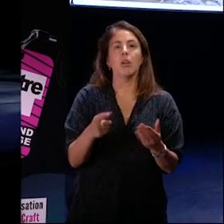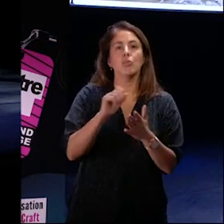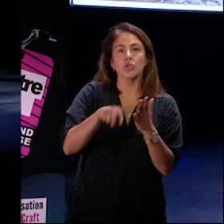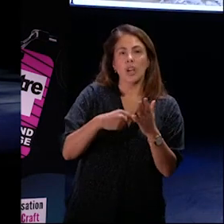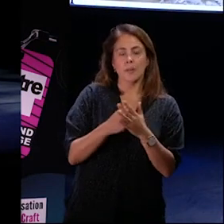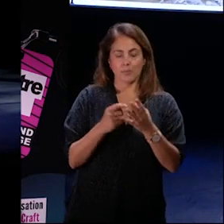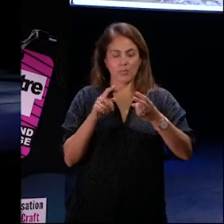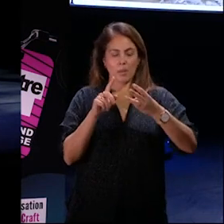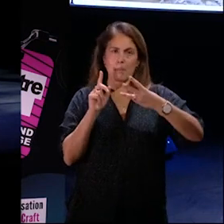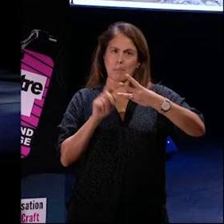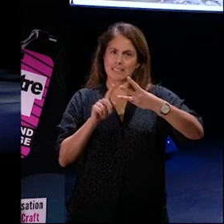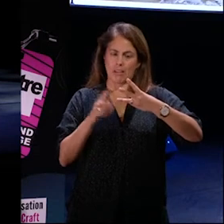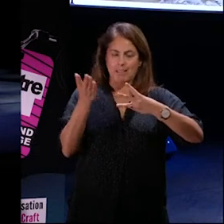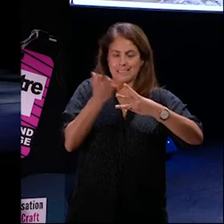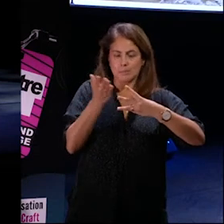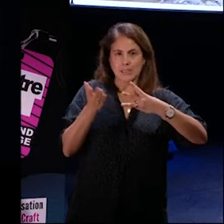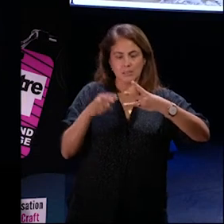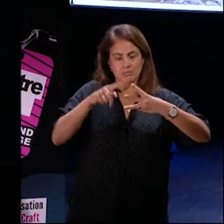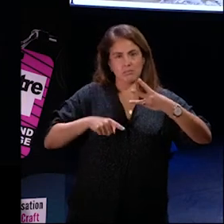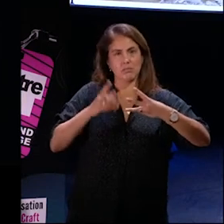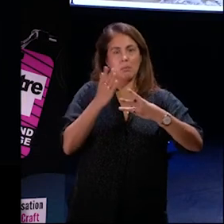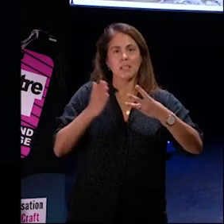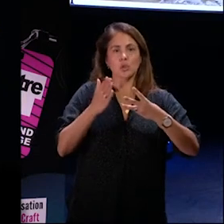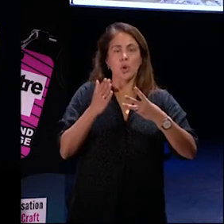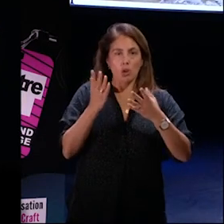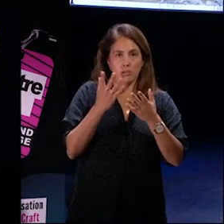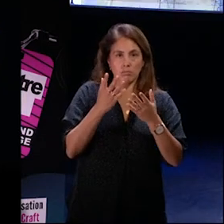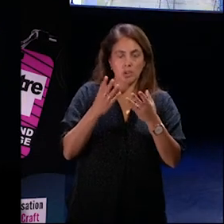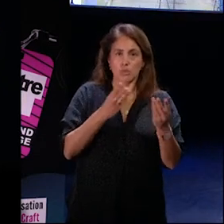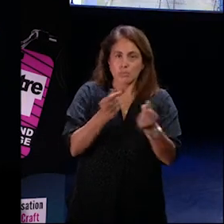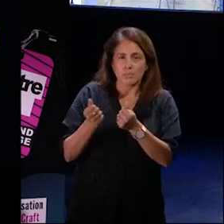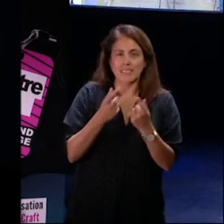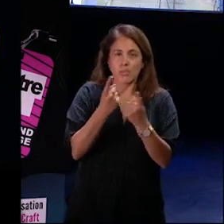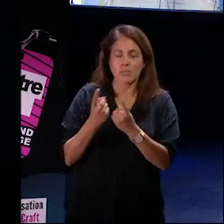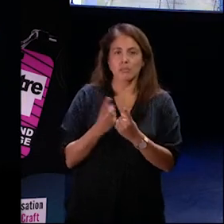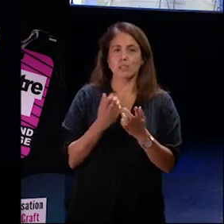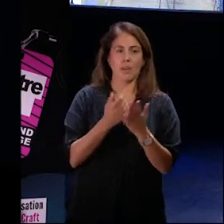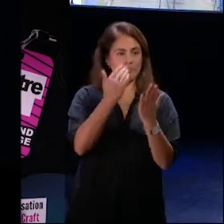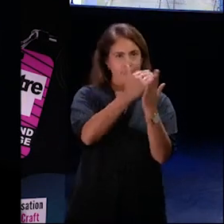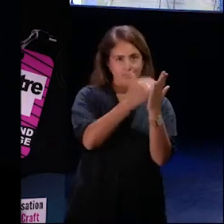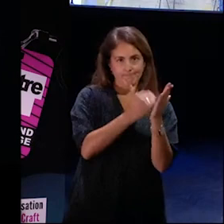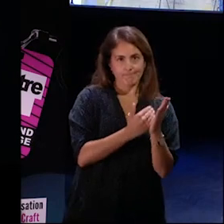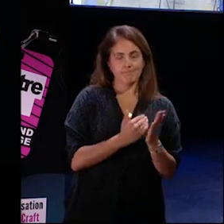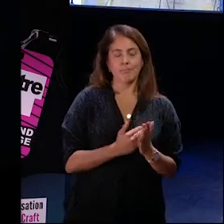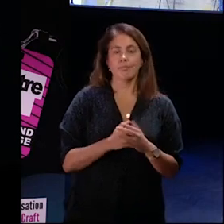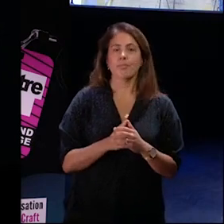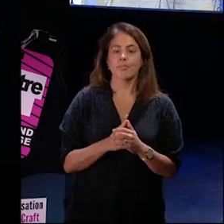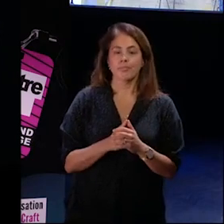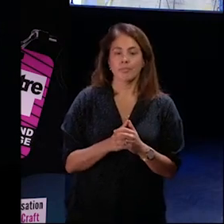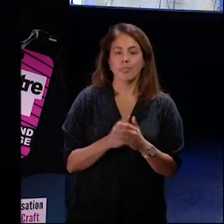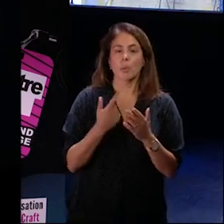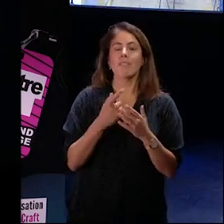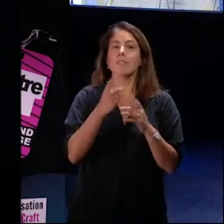and intermediate levels require the projects to keep a materials inventory and track all items that are used on a project